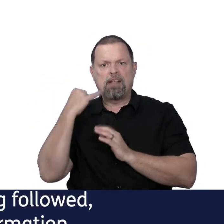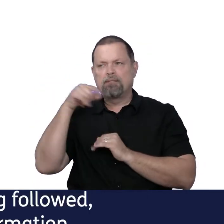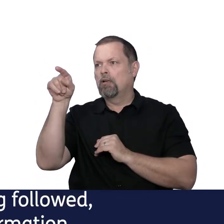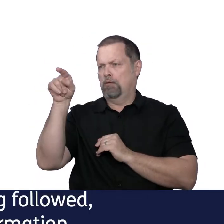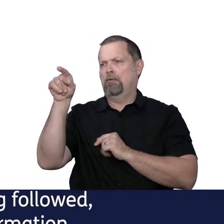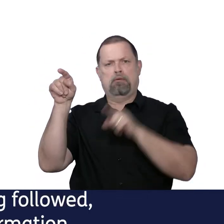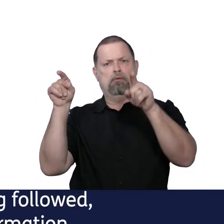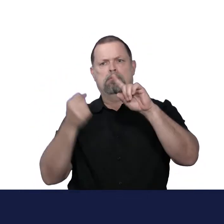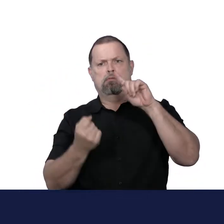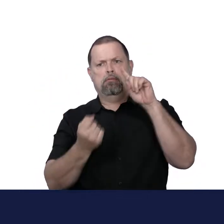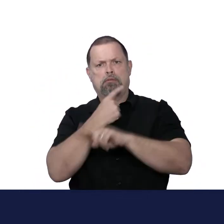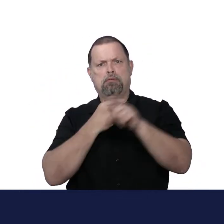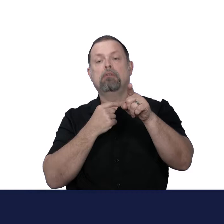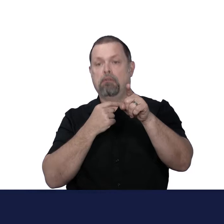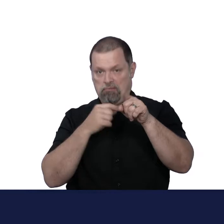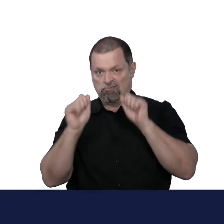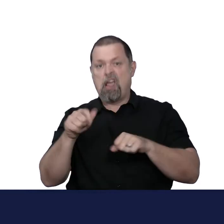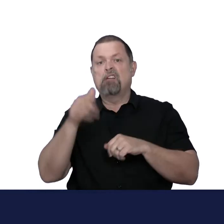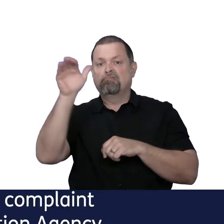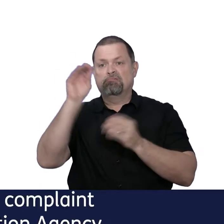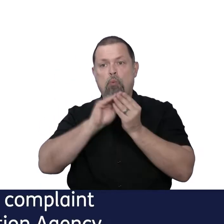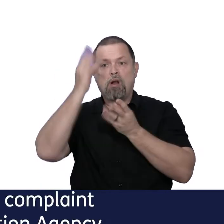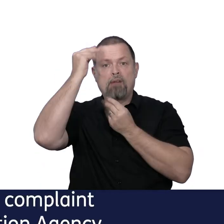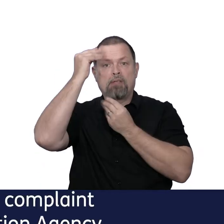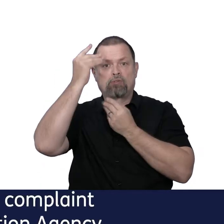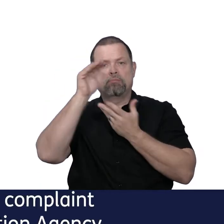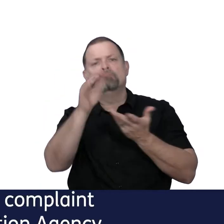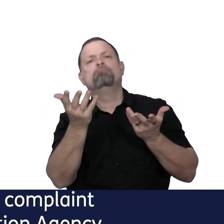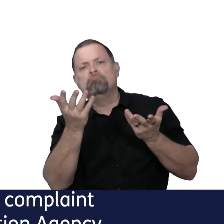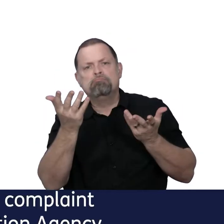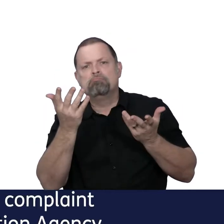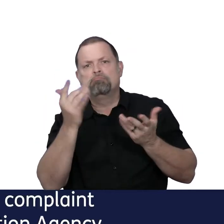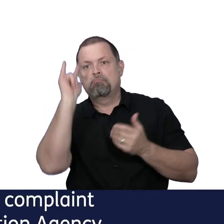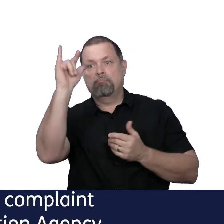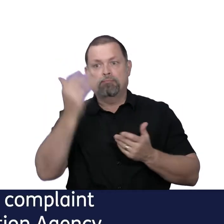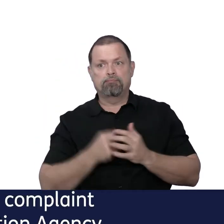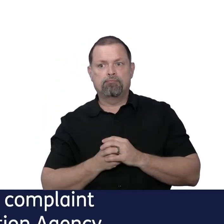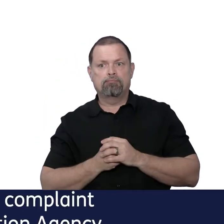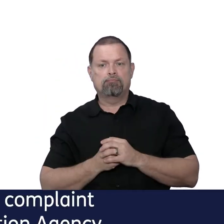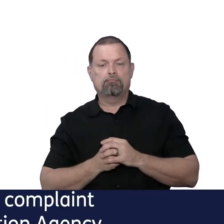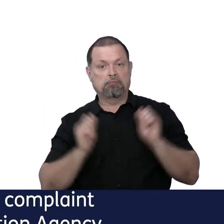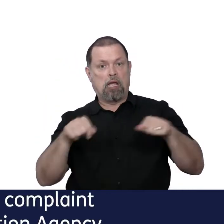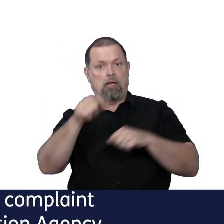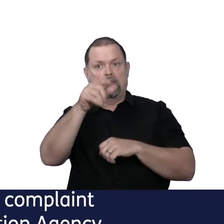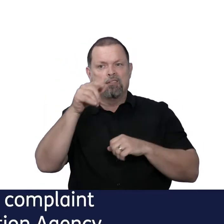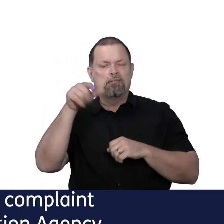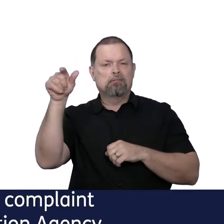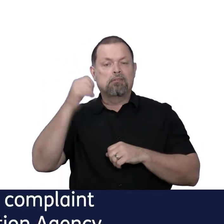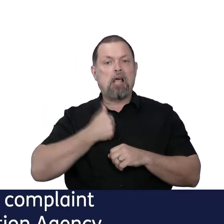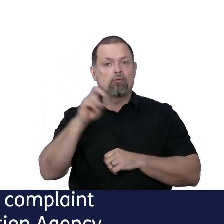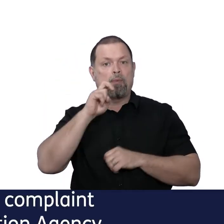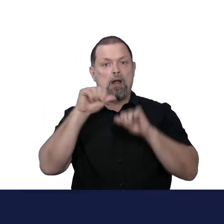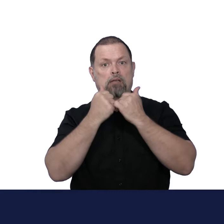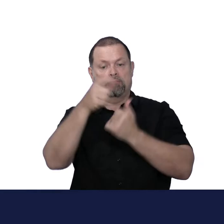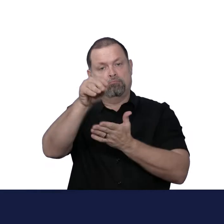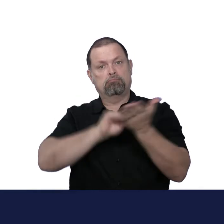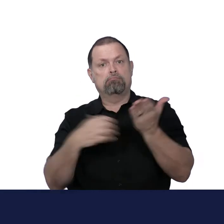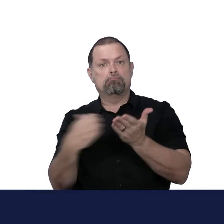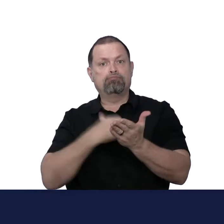can ask for more information from the airline. You may also be able to file a complaint with the Canadian Transportation